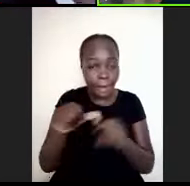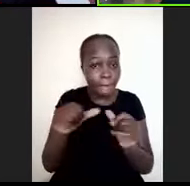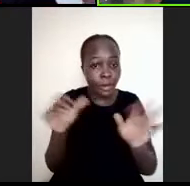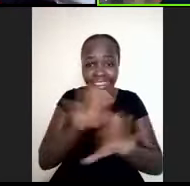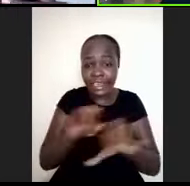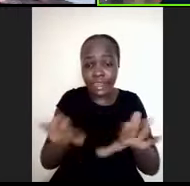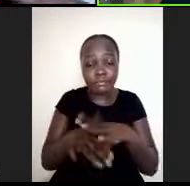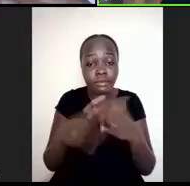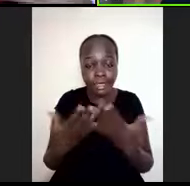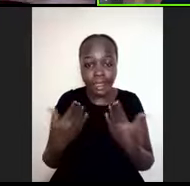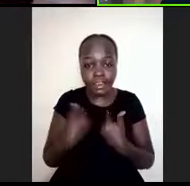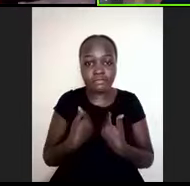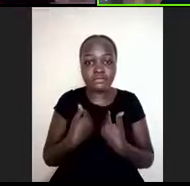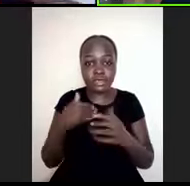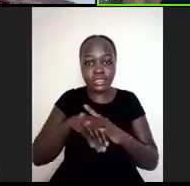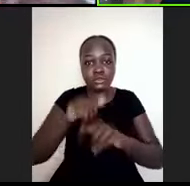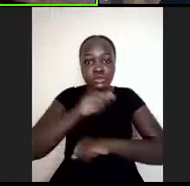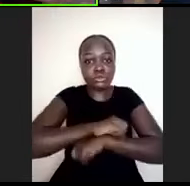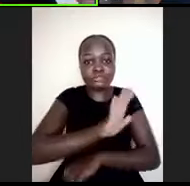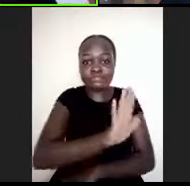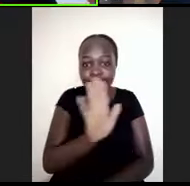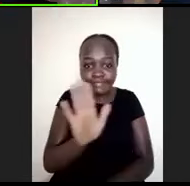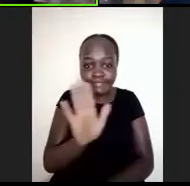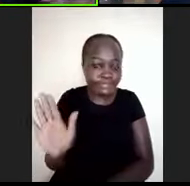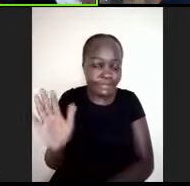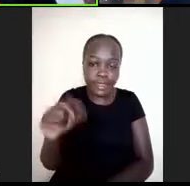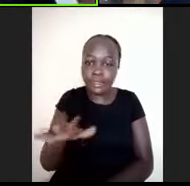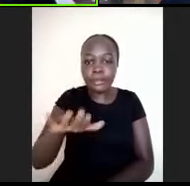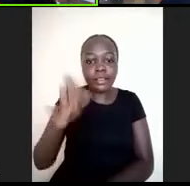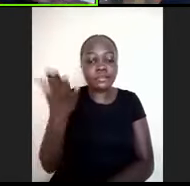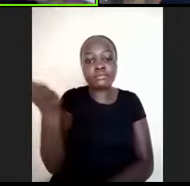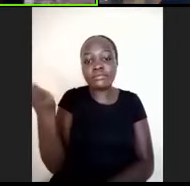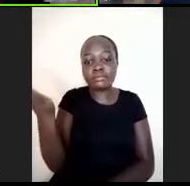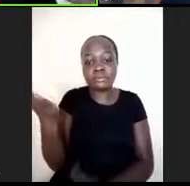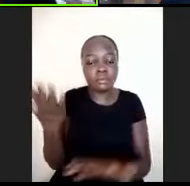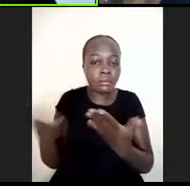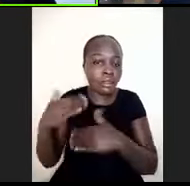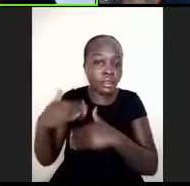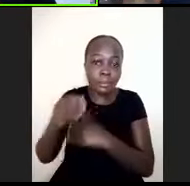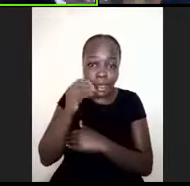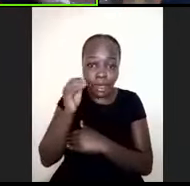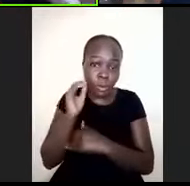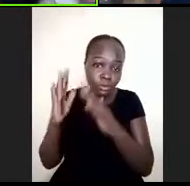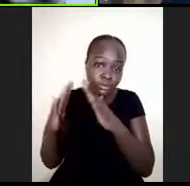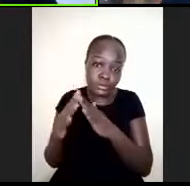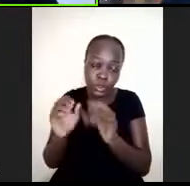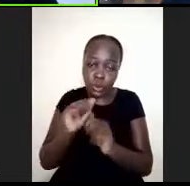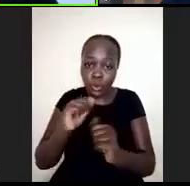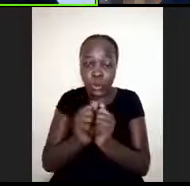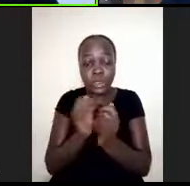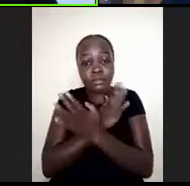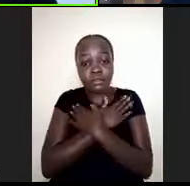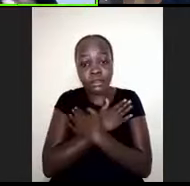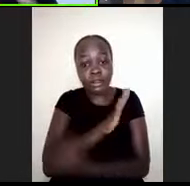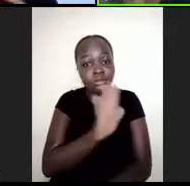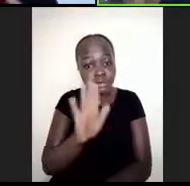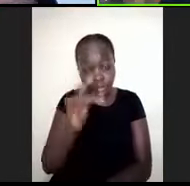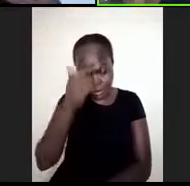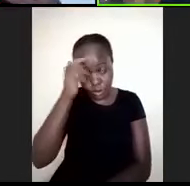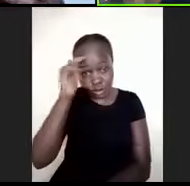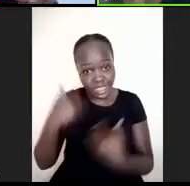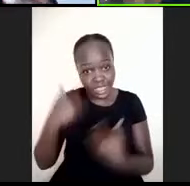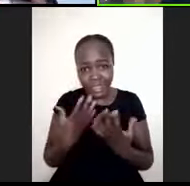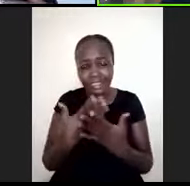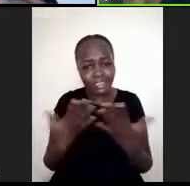through in their schools, wherever they are in their neighborhoods, with their peers, because there are many things coming up. As we know,